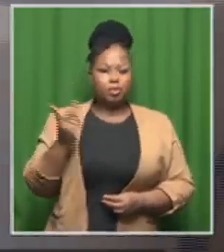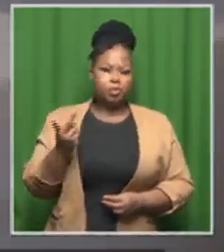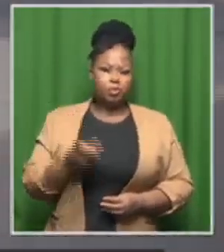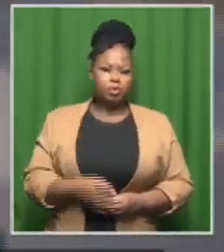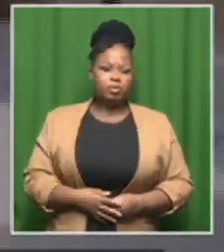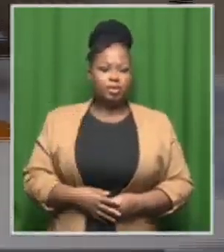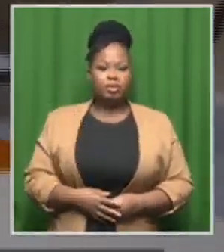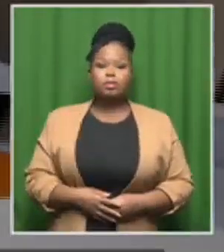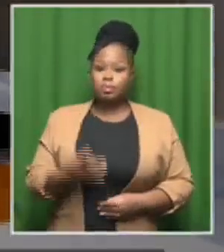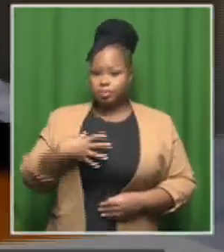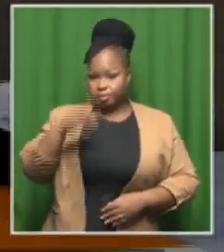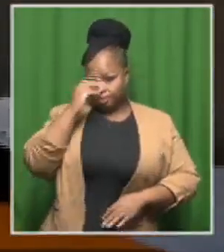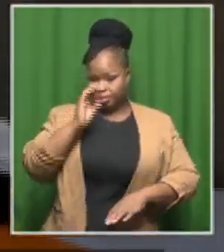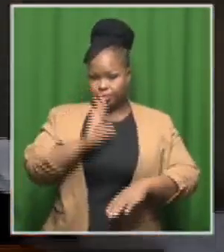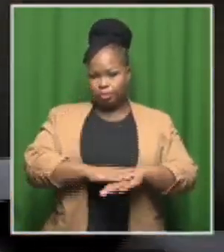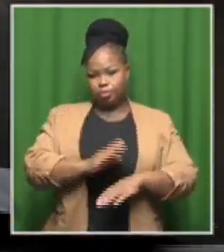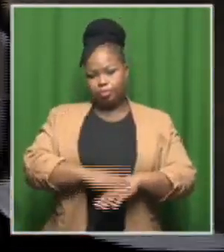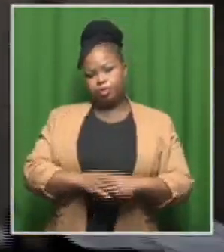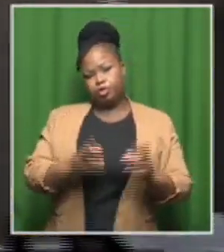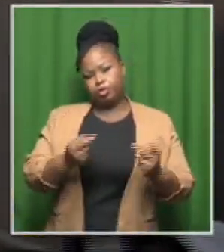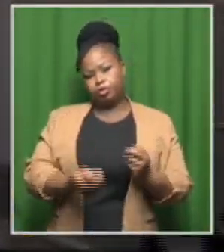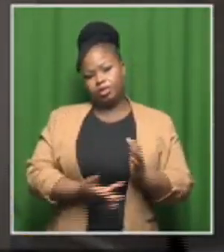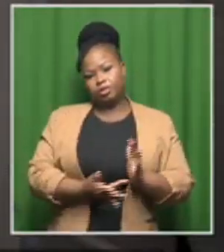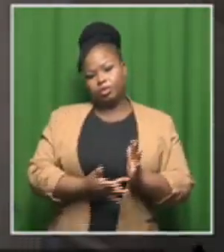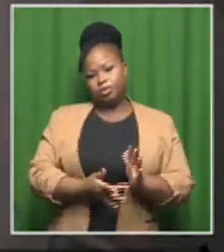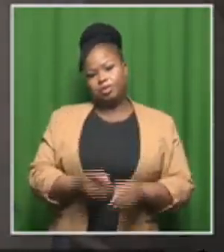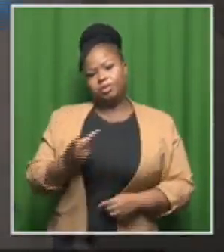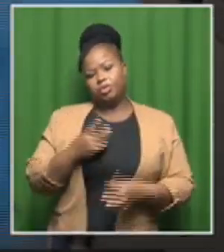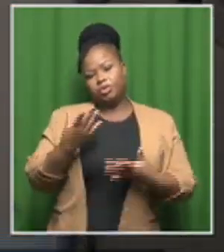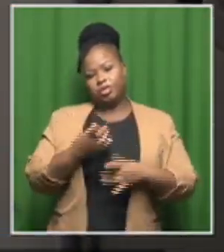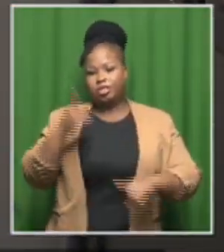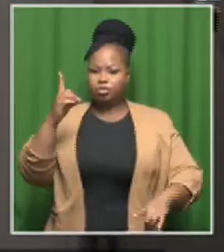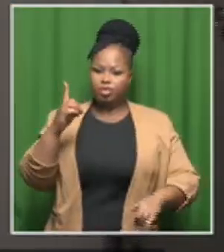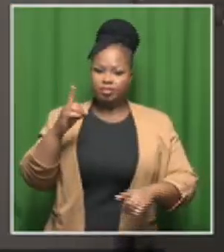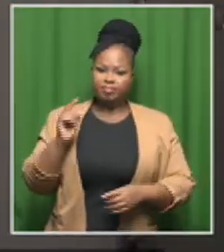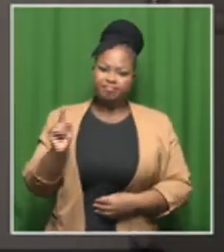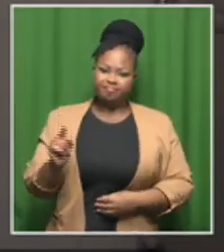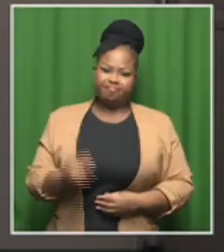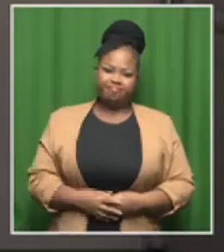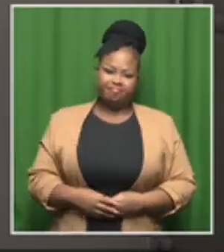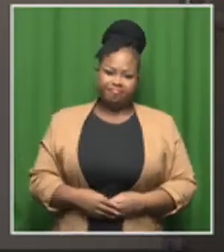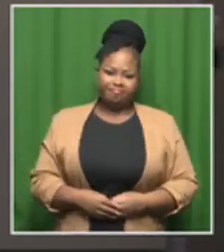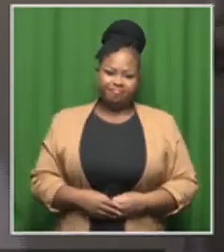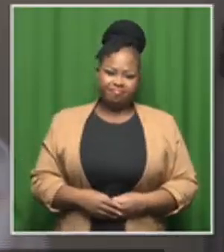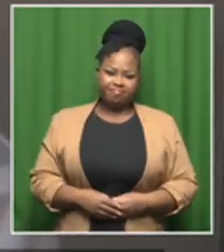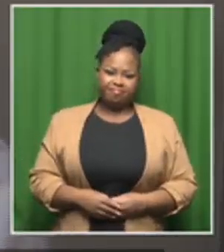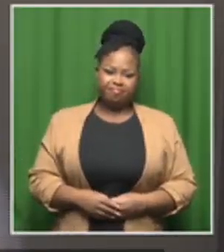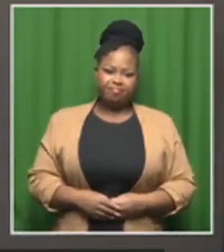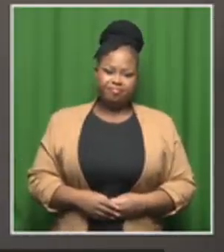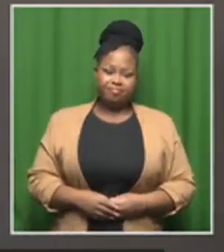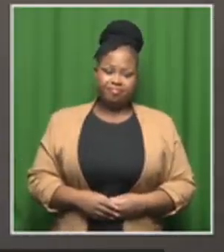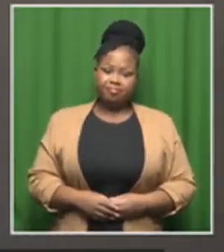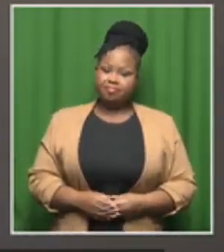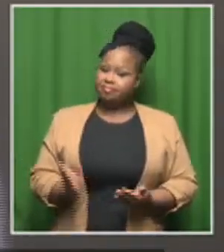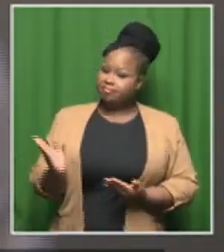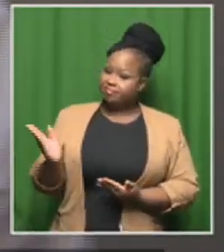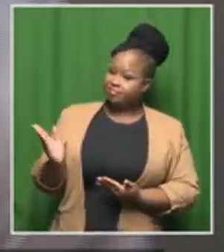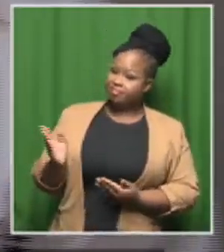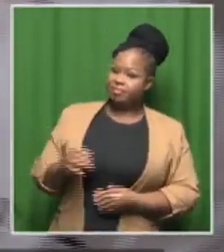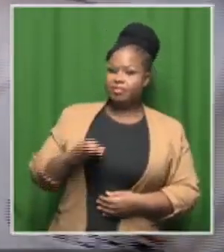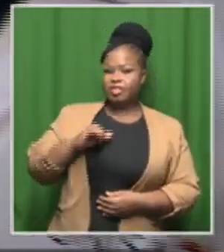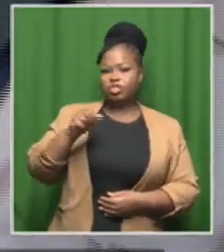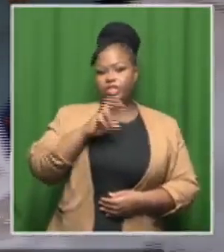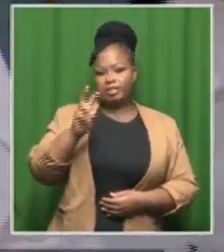of learning new technologies, but also finishing your degree within time. So there you have it, Jess,